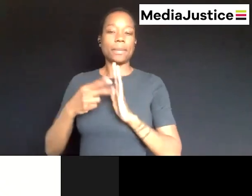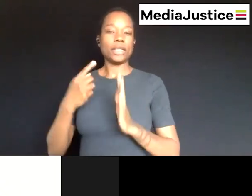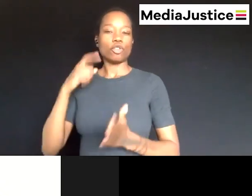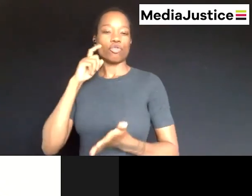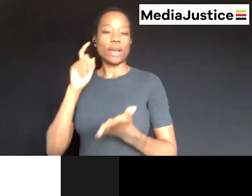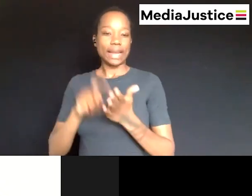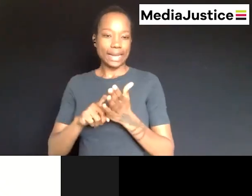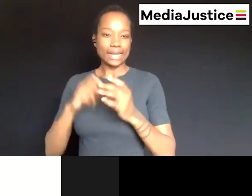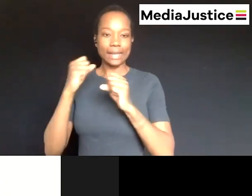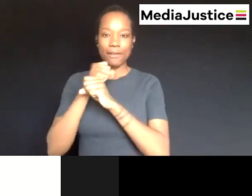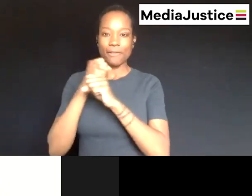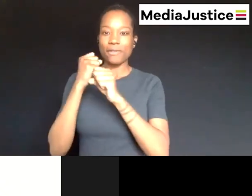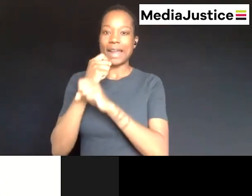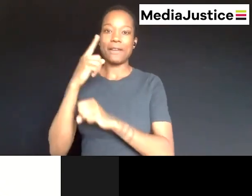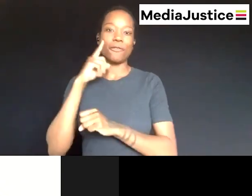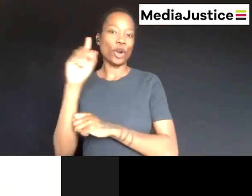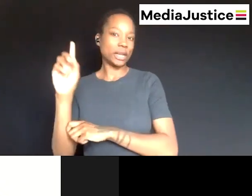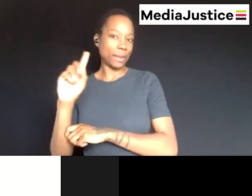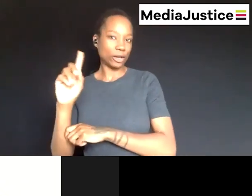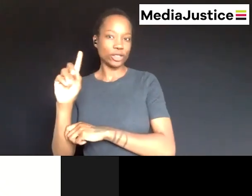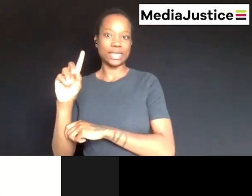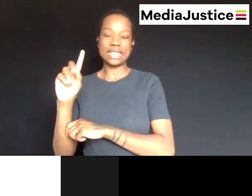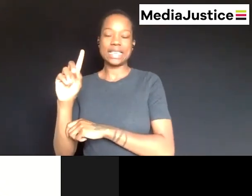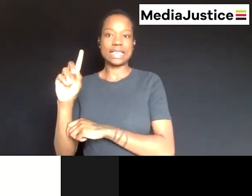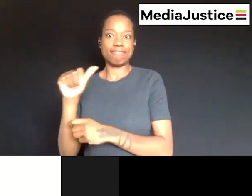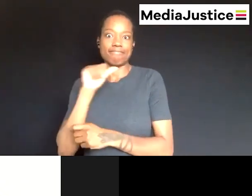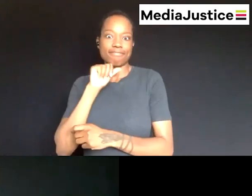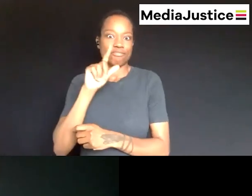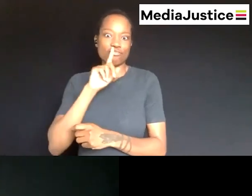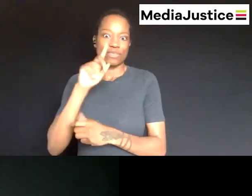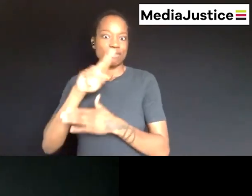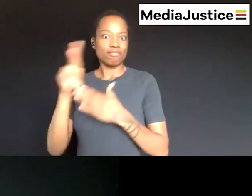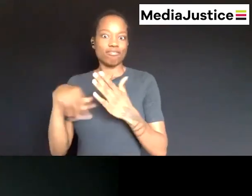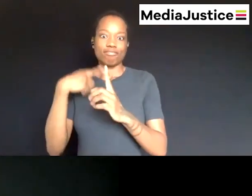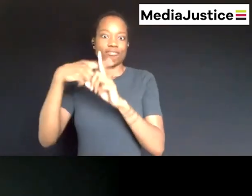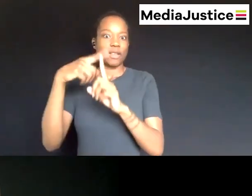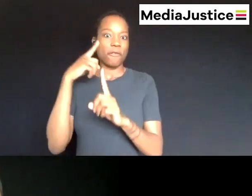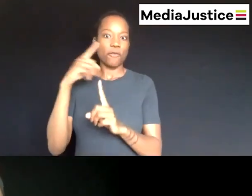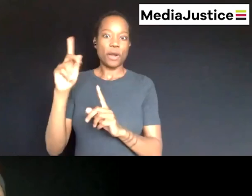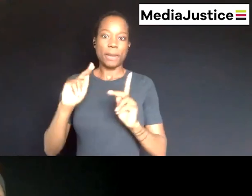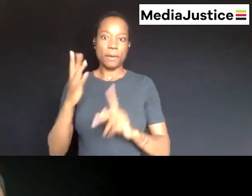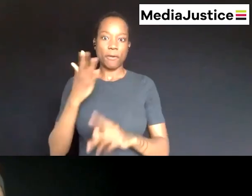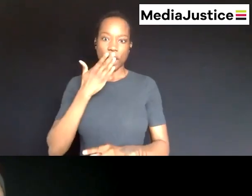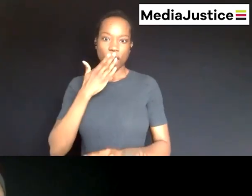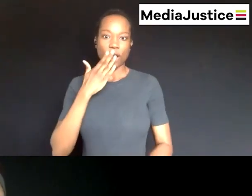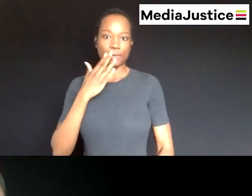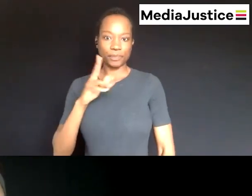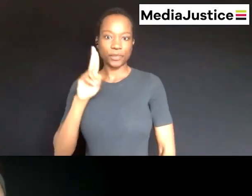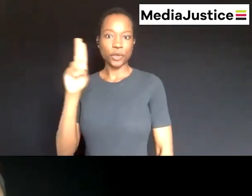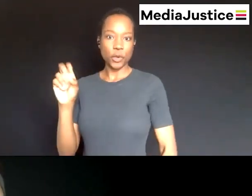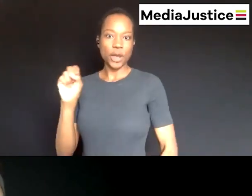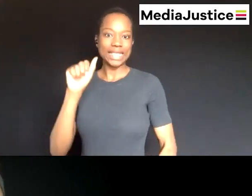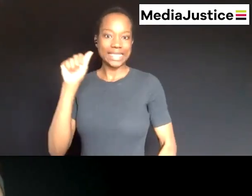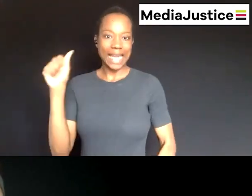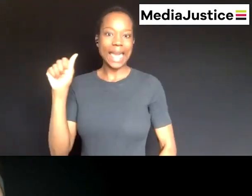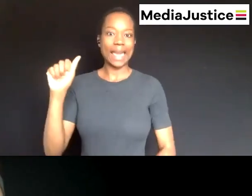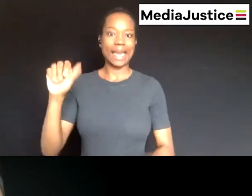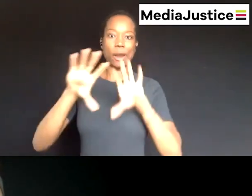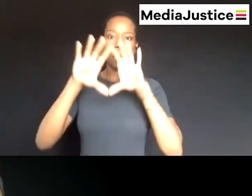for people of color. And in the US and globally was just distrusted because US